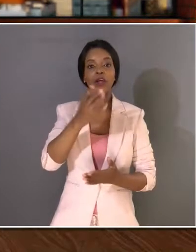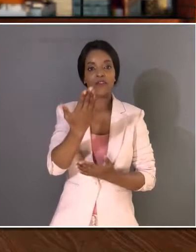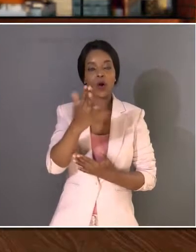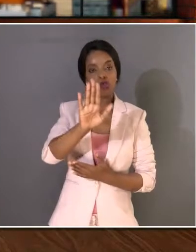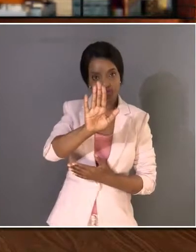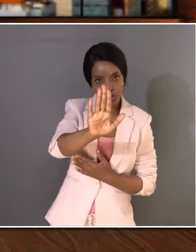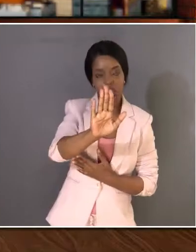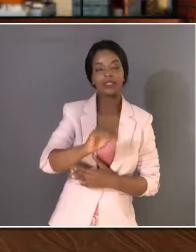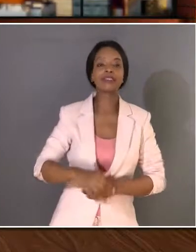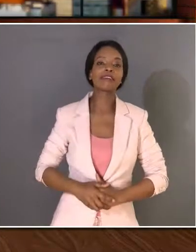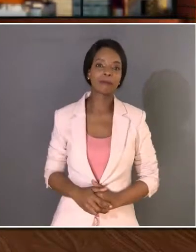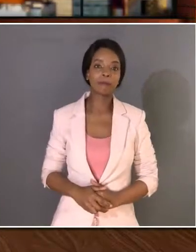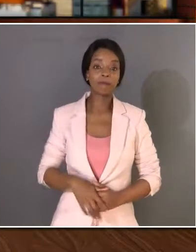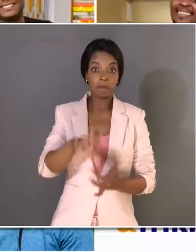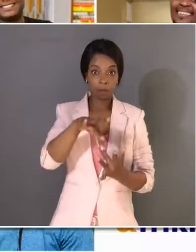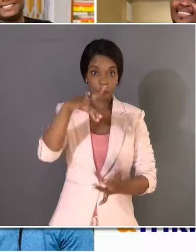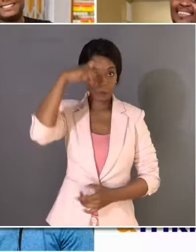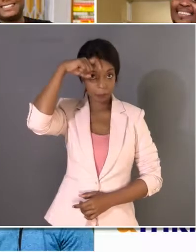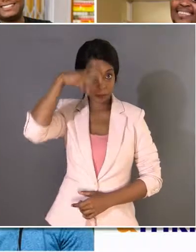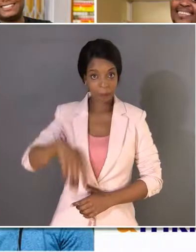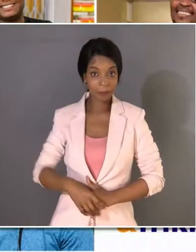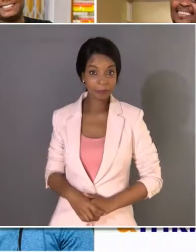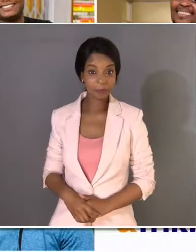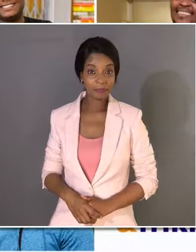it's time to vote. Choose wisely.